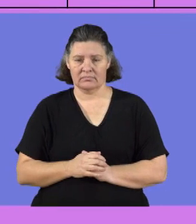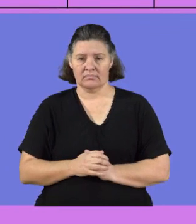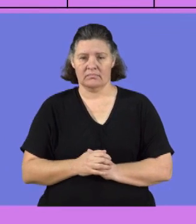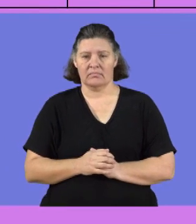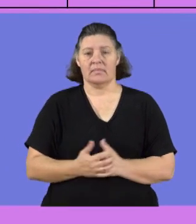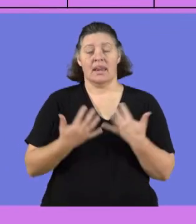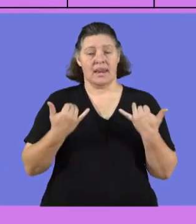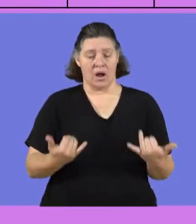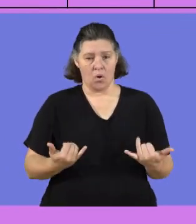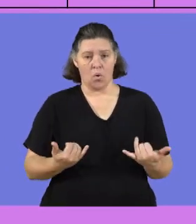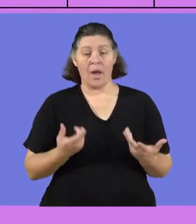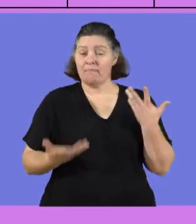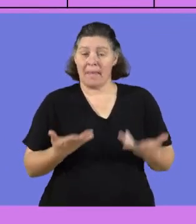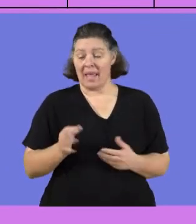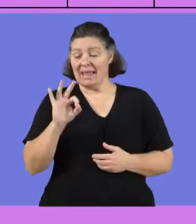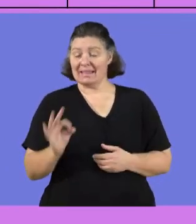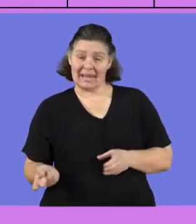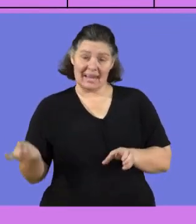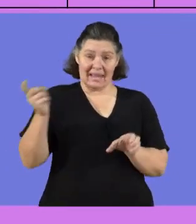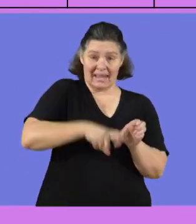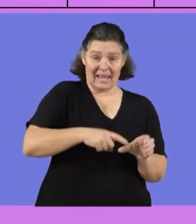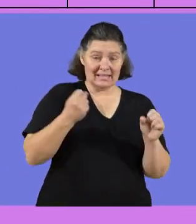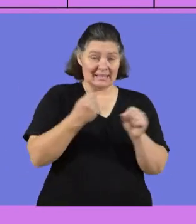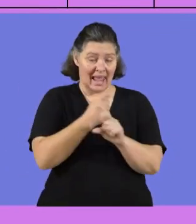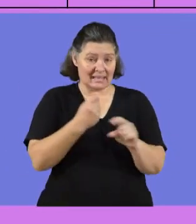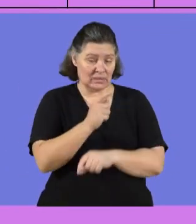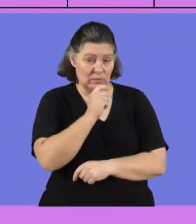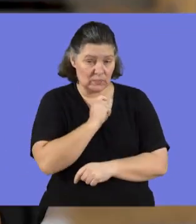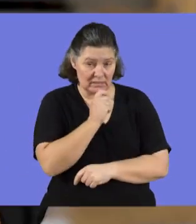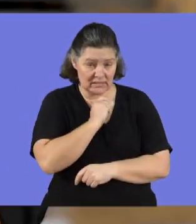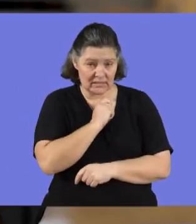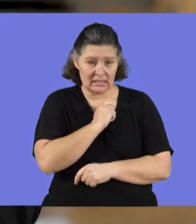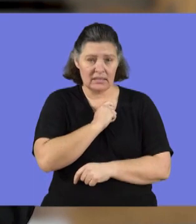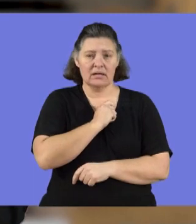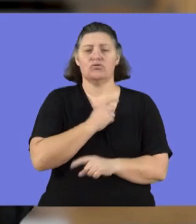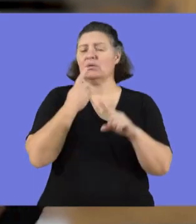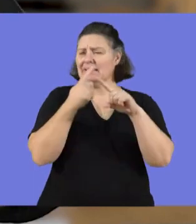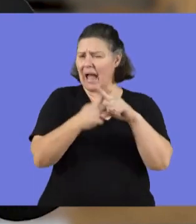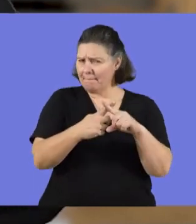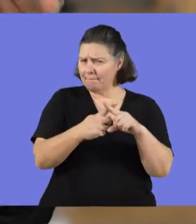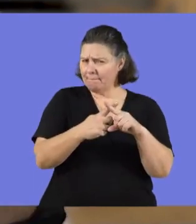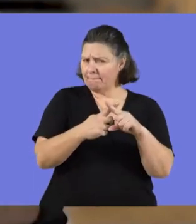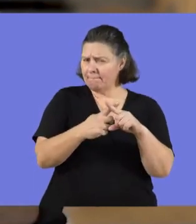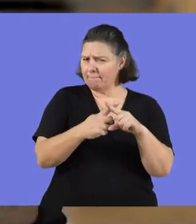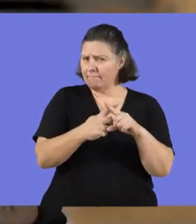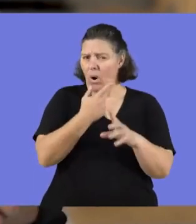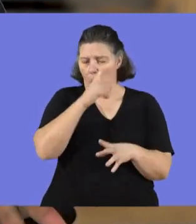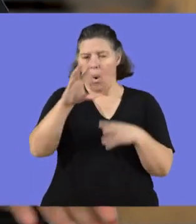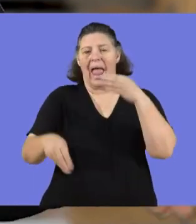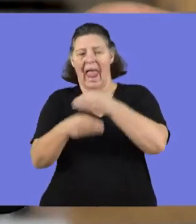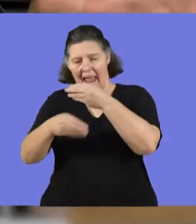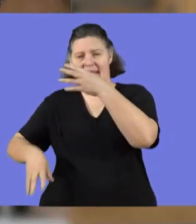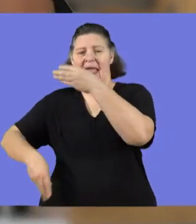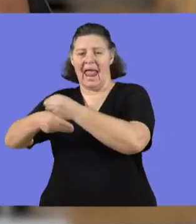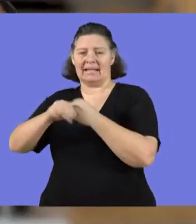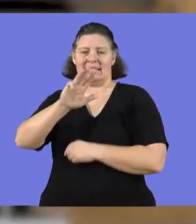180. And then now, if there are 3, remember I said it's either you can multiply or you